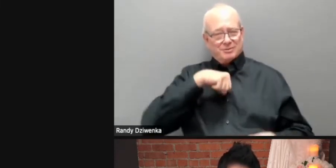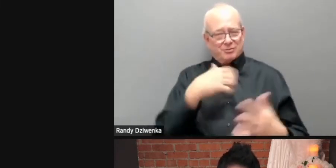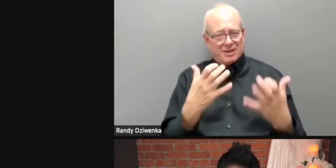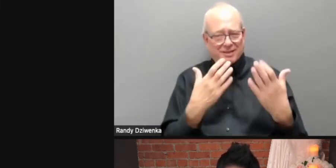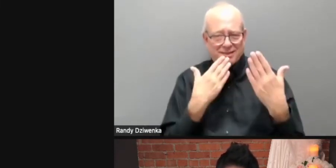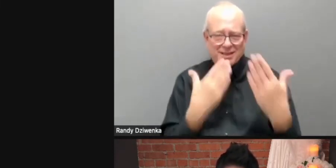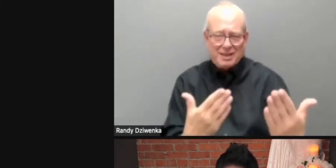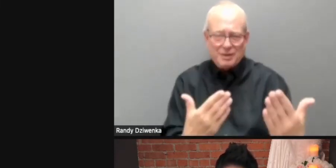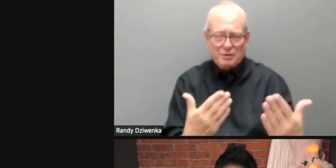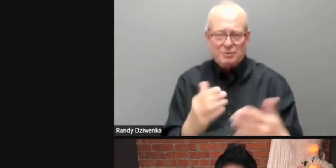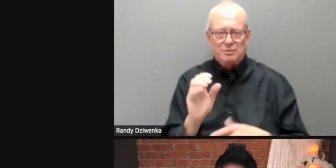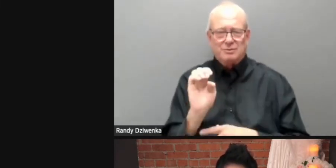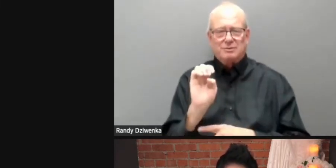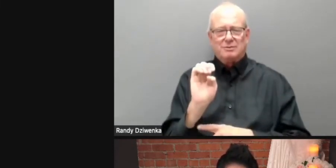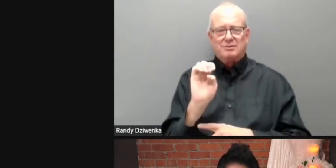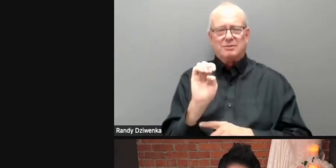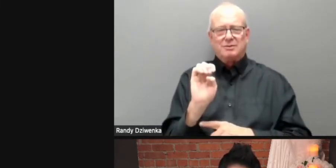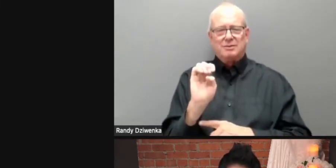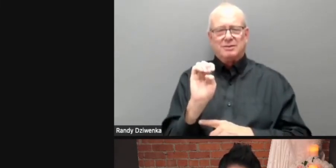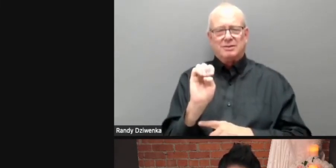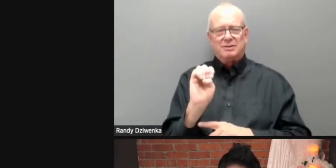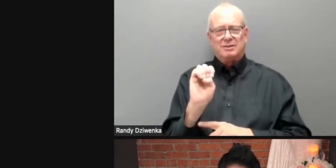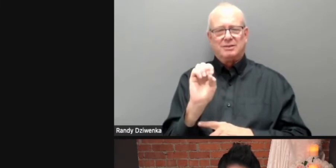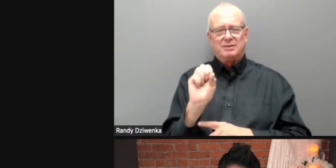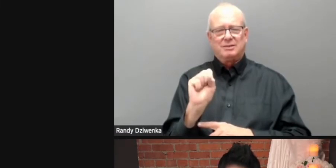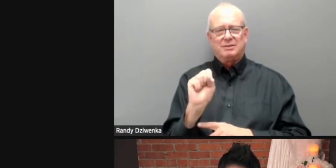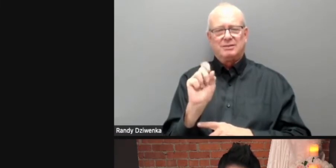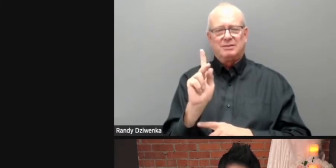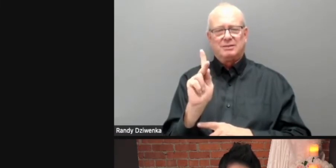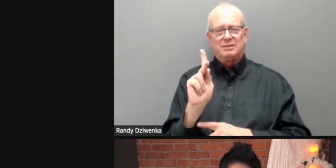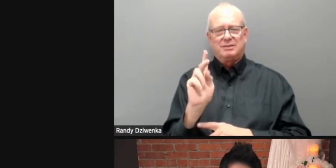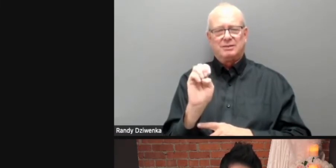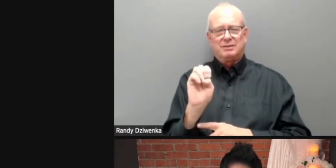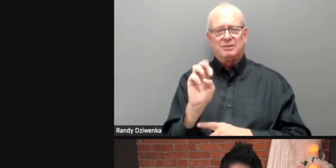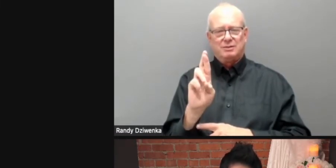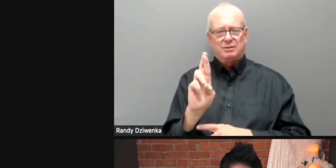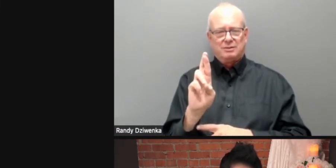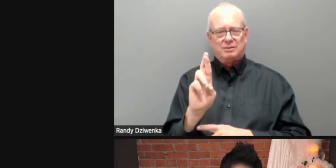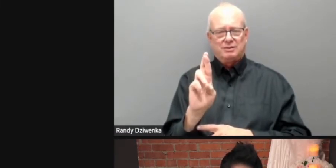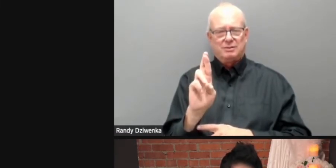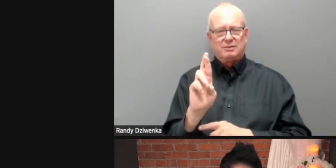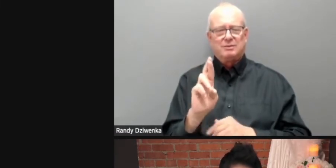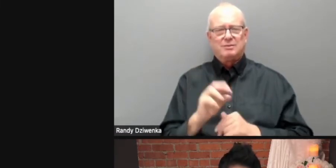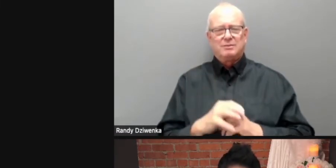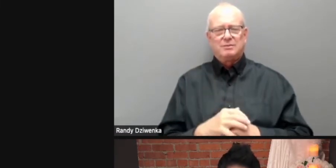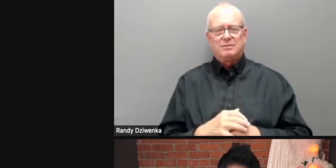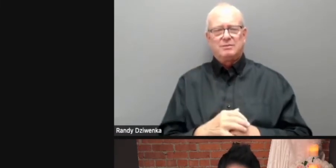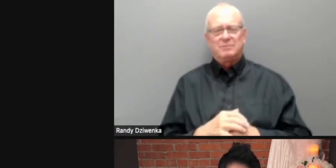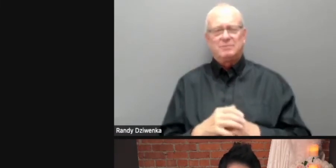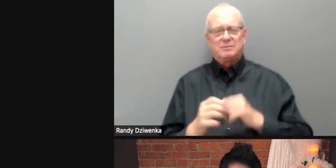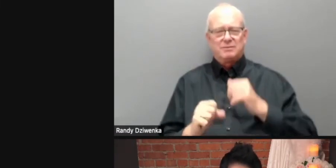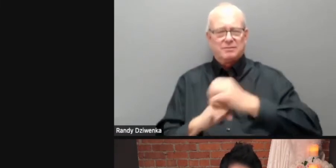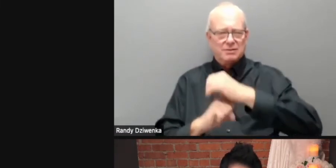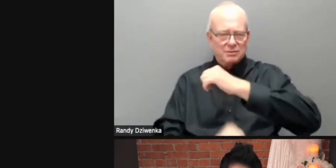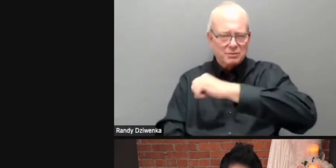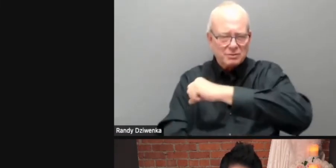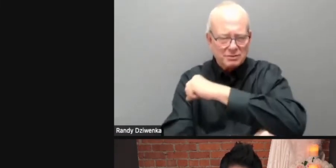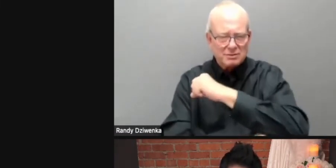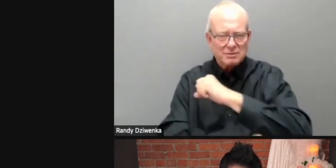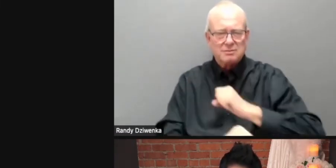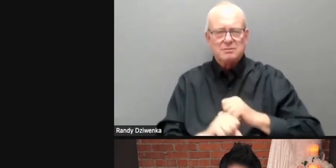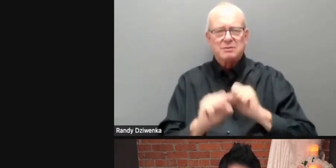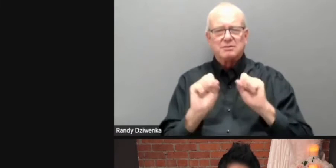to film this dance. You can visit the Esker Foundation and explore the exhibition Relations, Diaspora